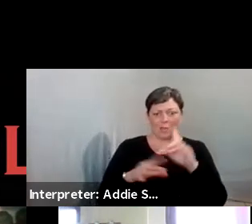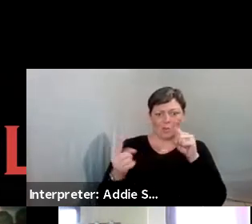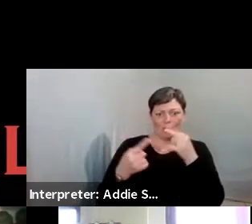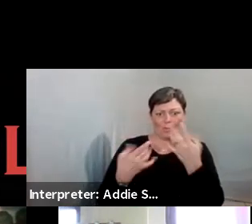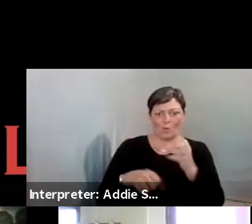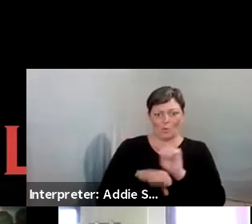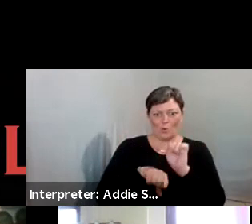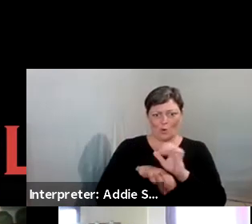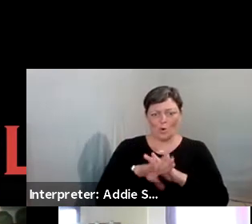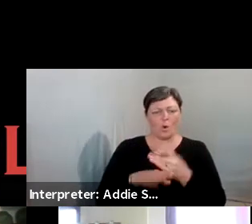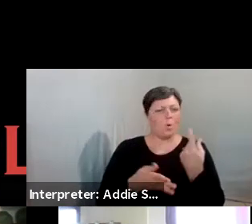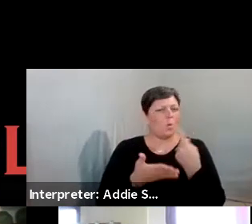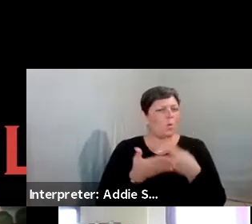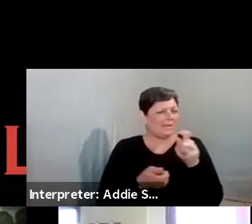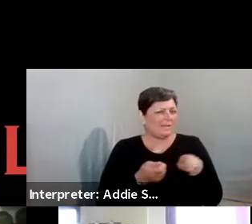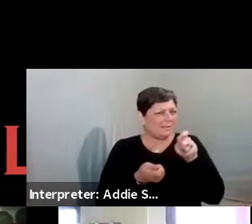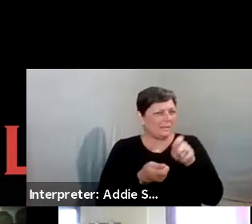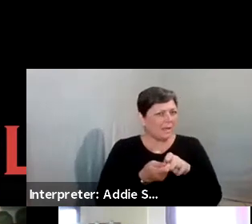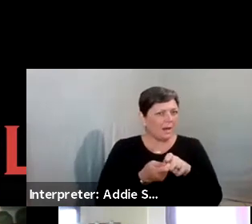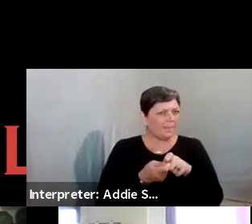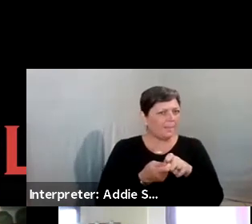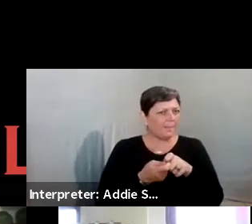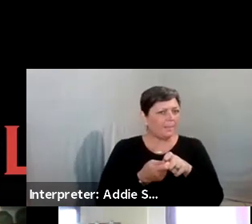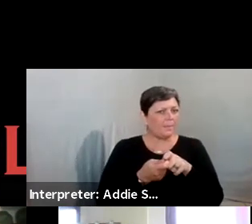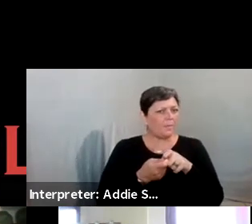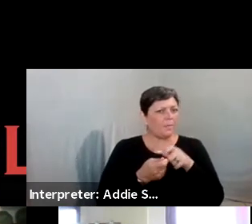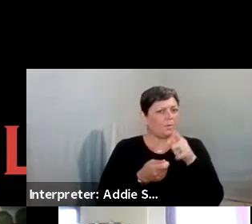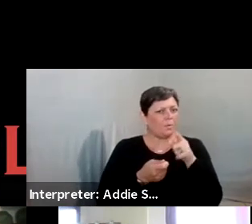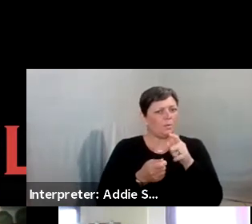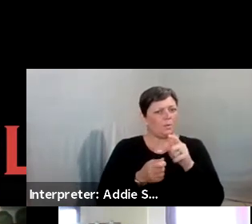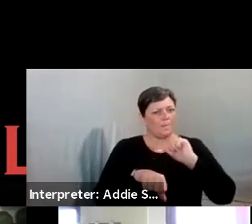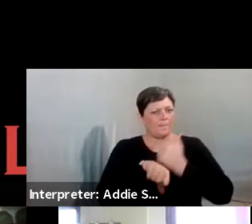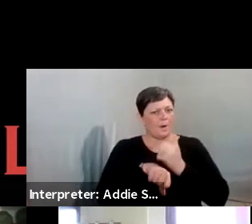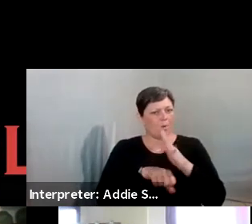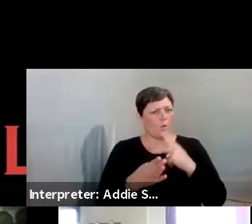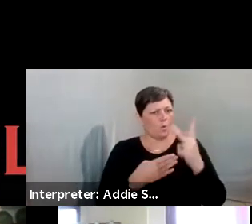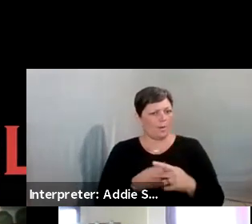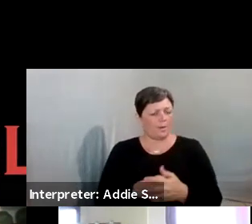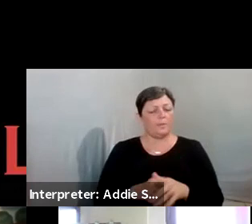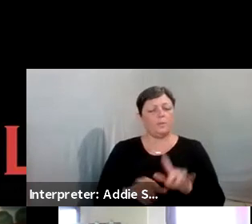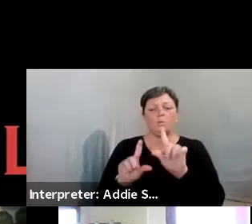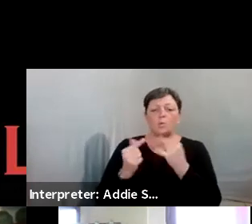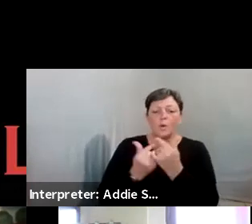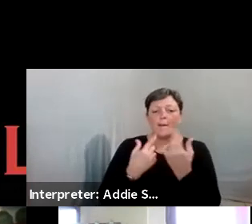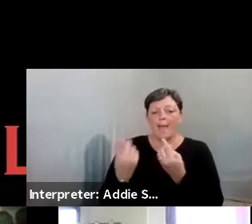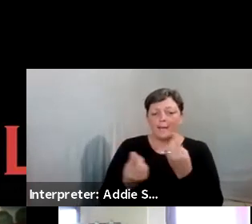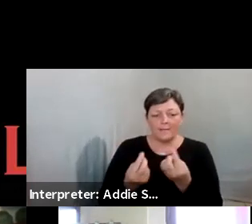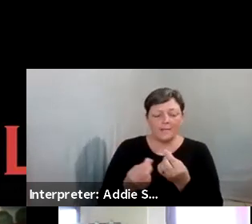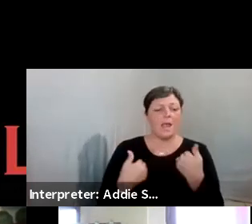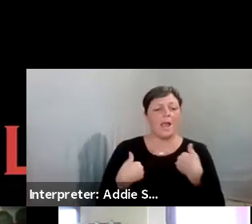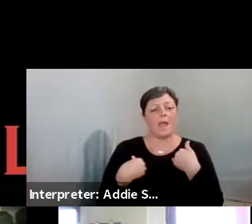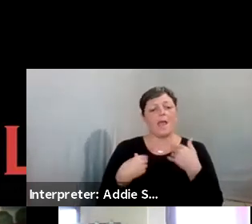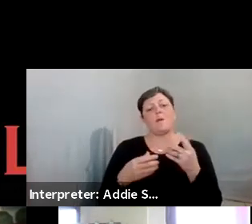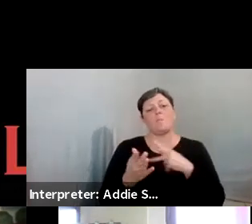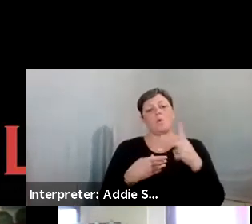on necessarily, what exactly are you putting your programming around right now? Group activities. We have a program called Live and